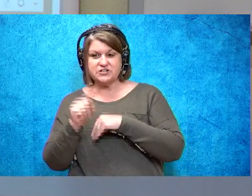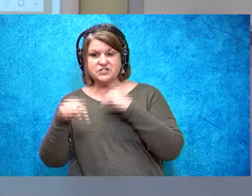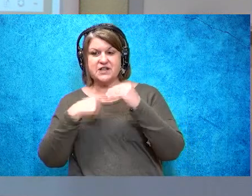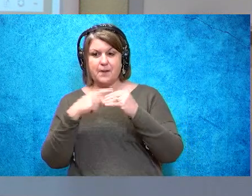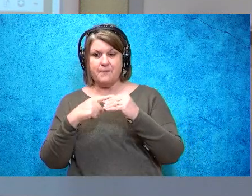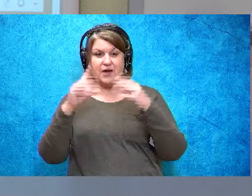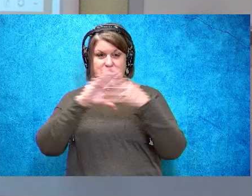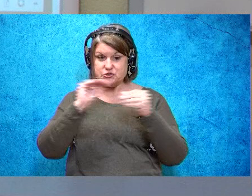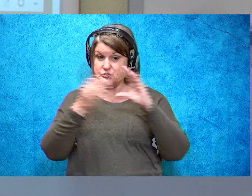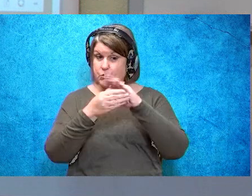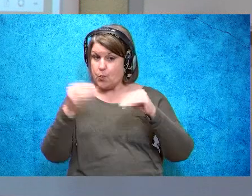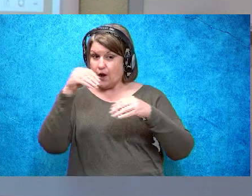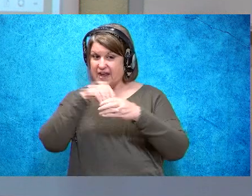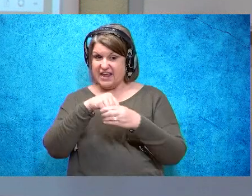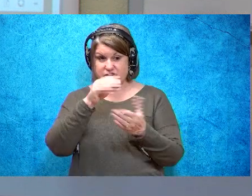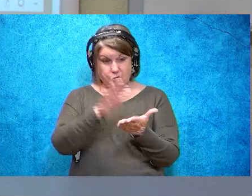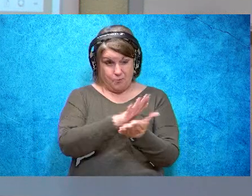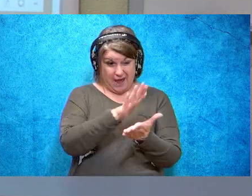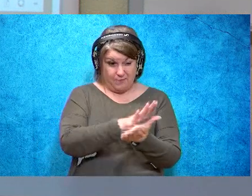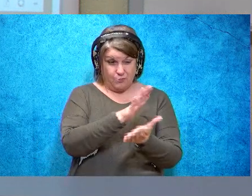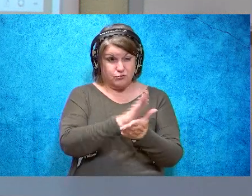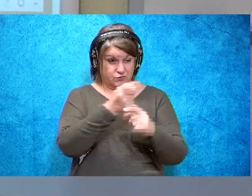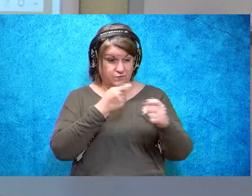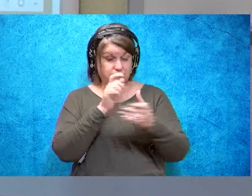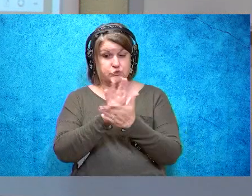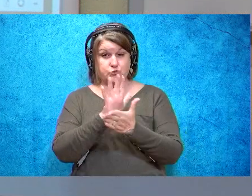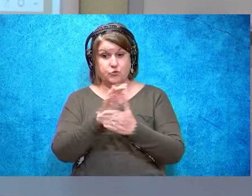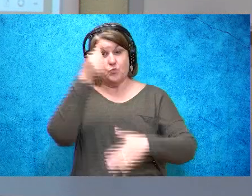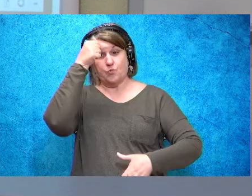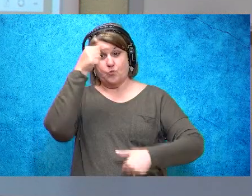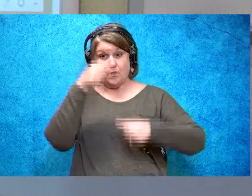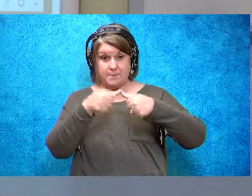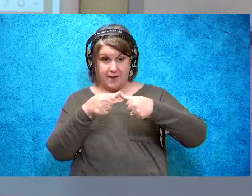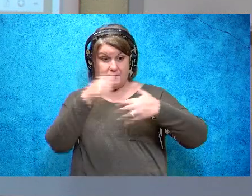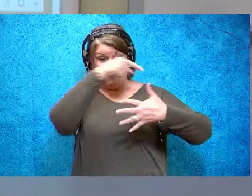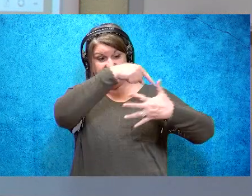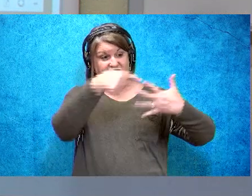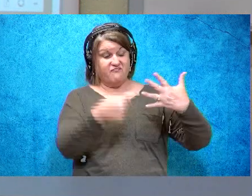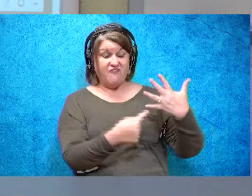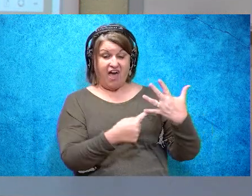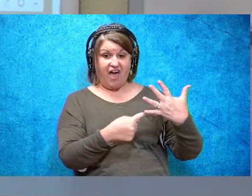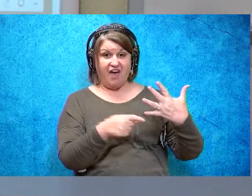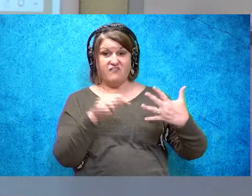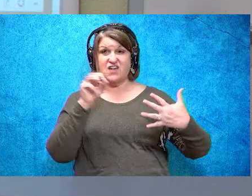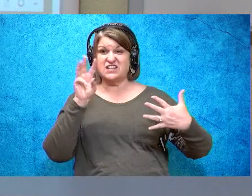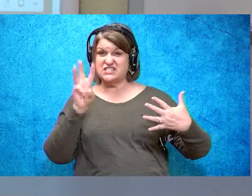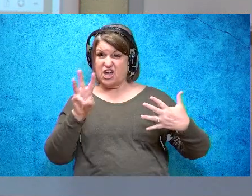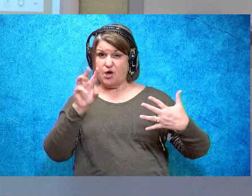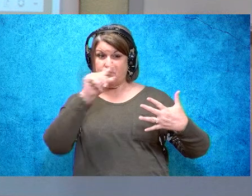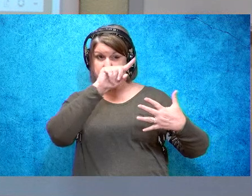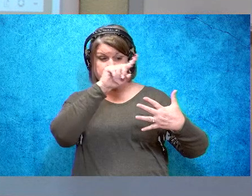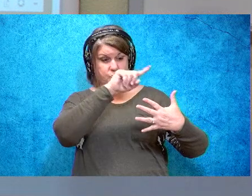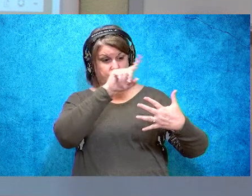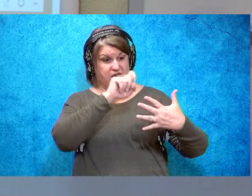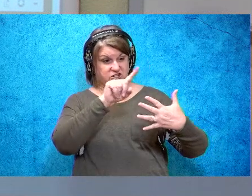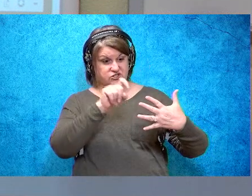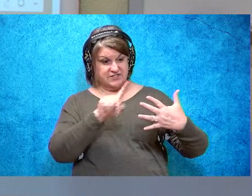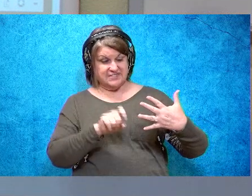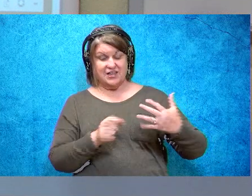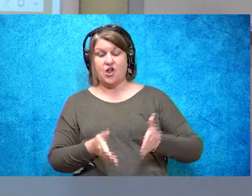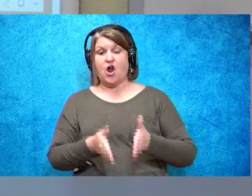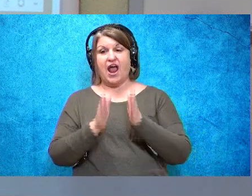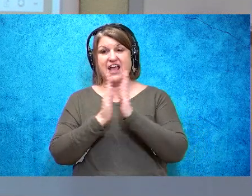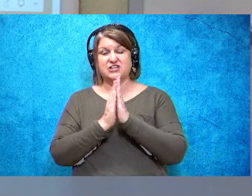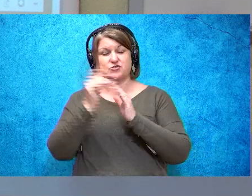in your packet. Remember, these 5 W question words and this how are asking you to think about